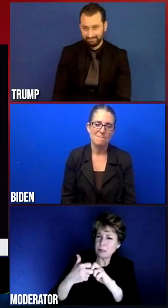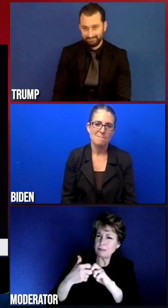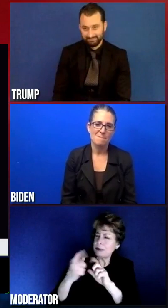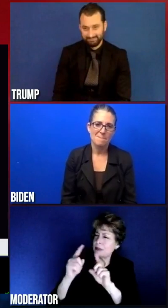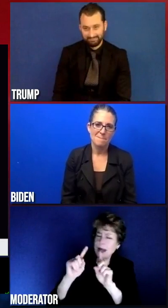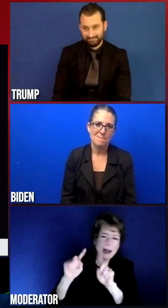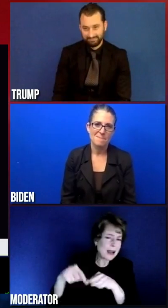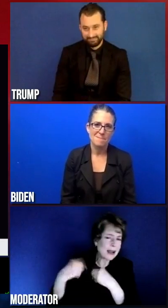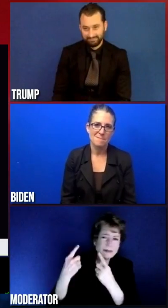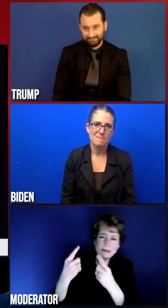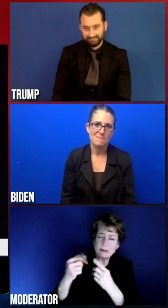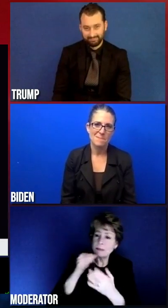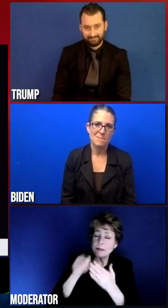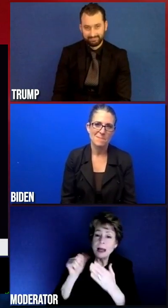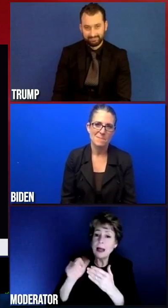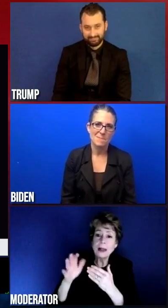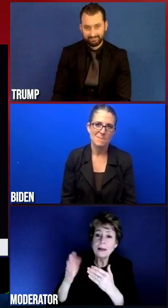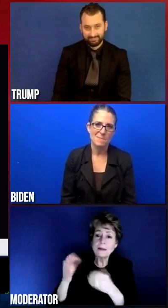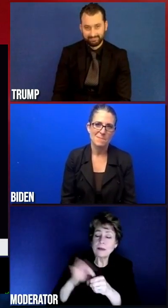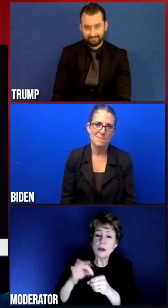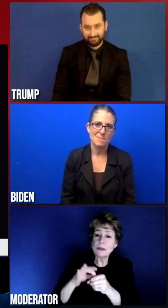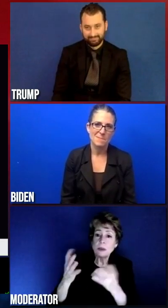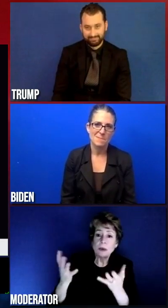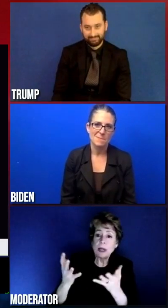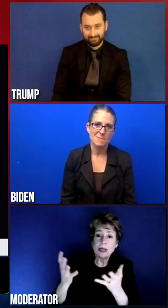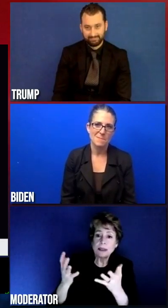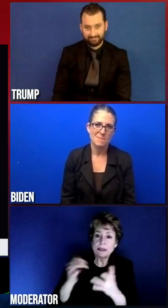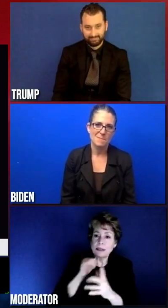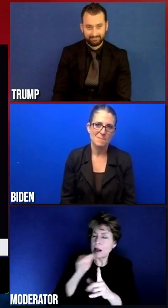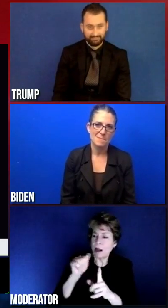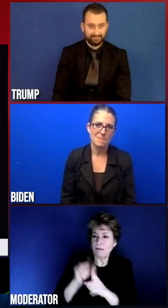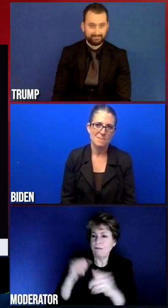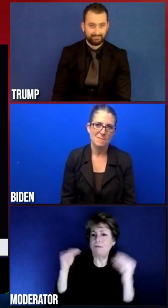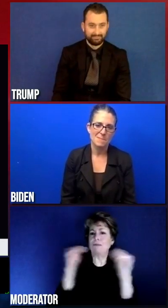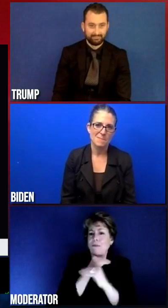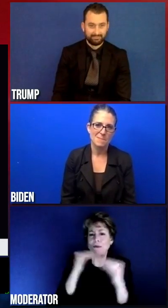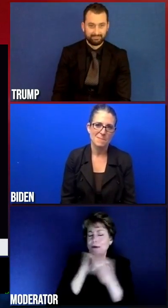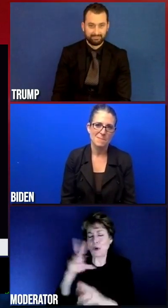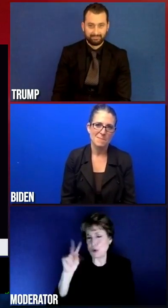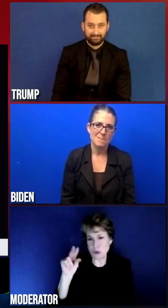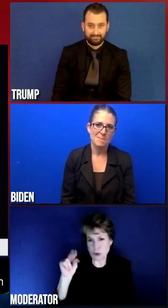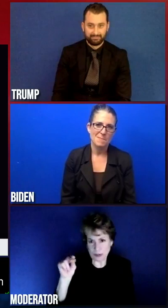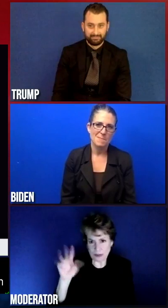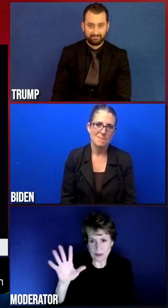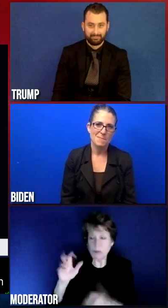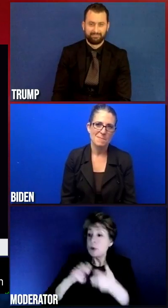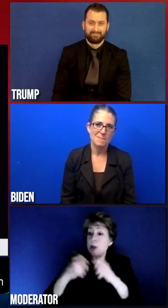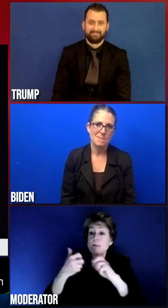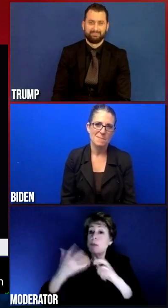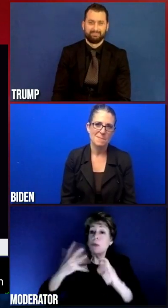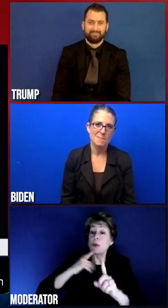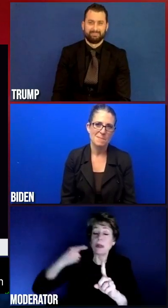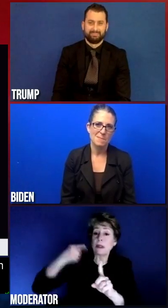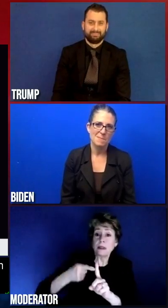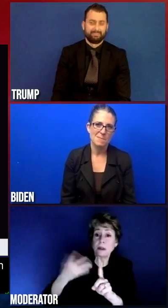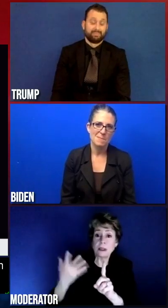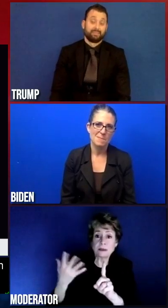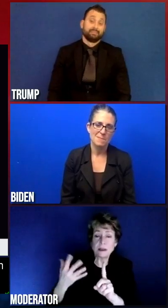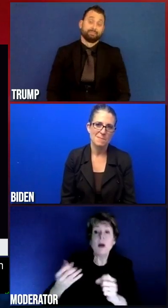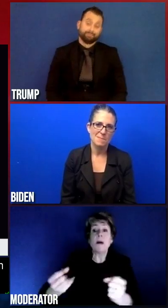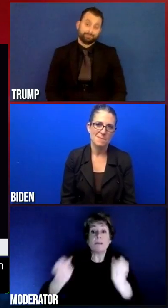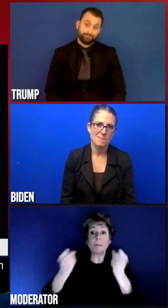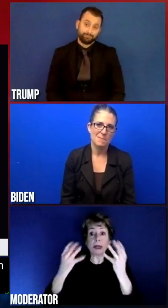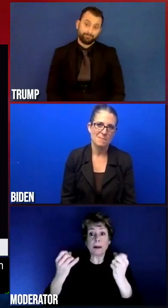has not been fraud historically. It has been that sizable numbers, sometimes hundreds of thousands of ballots are thrown out